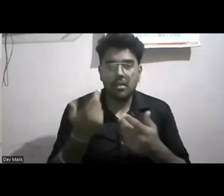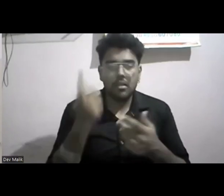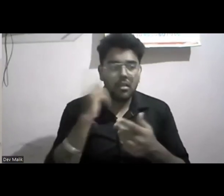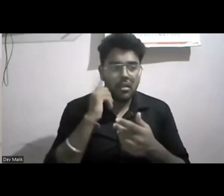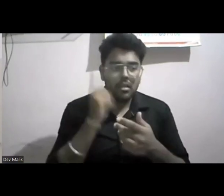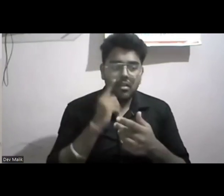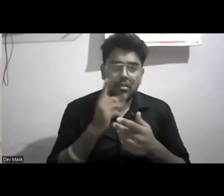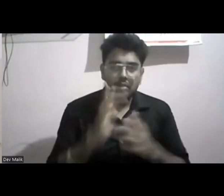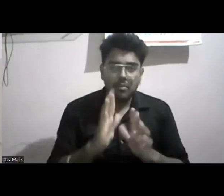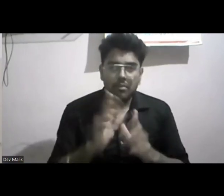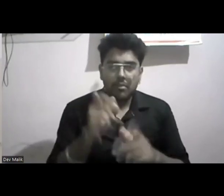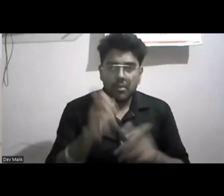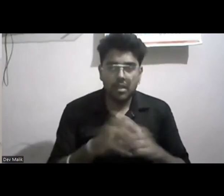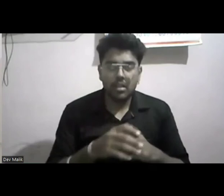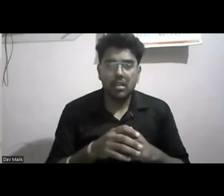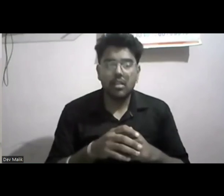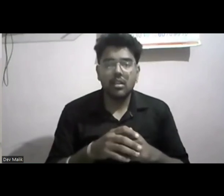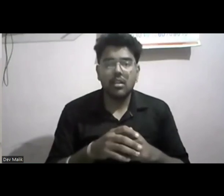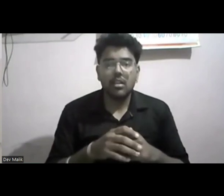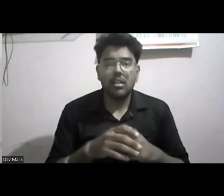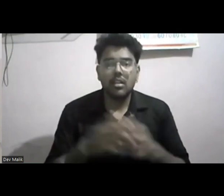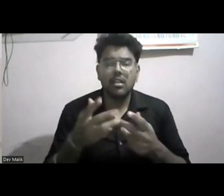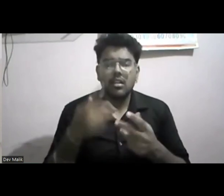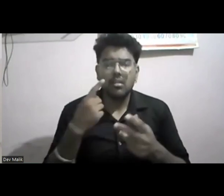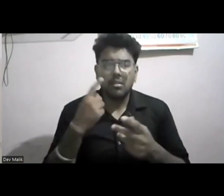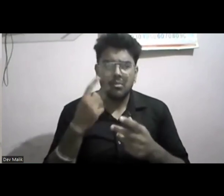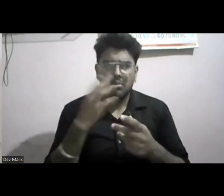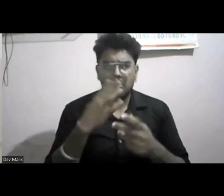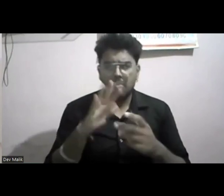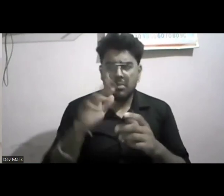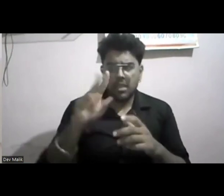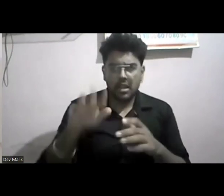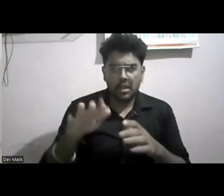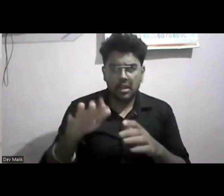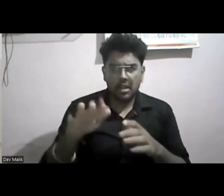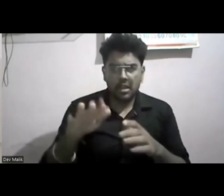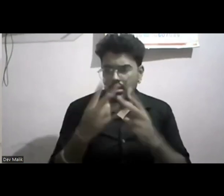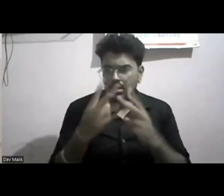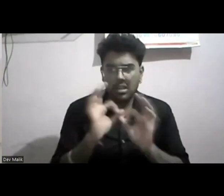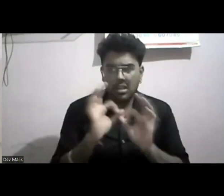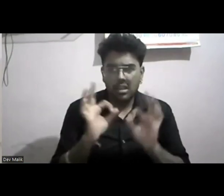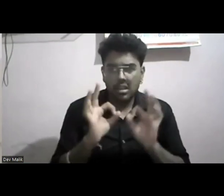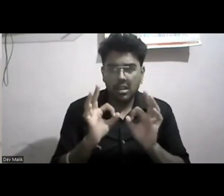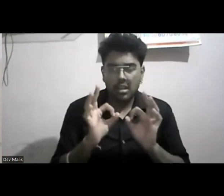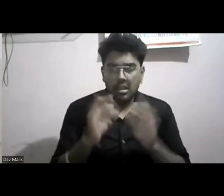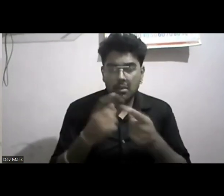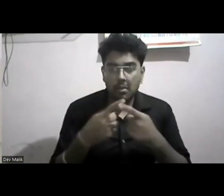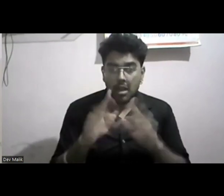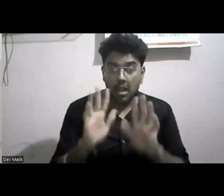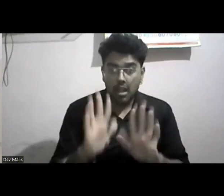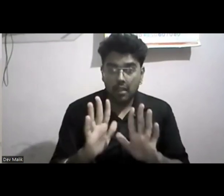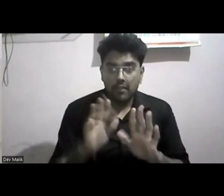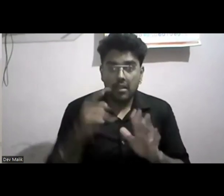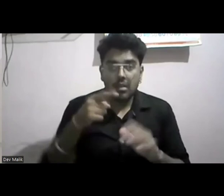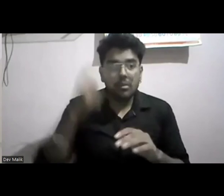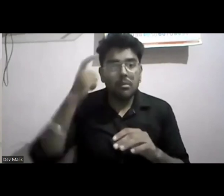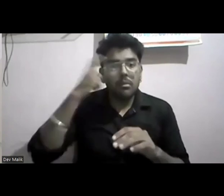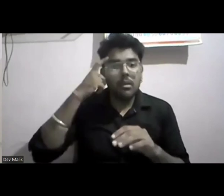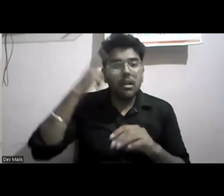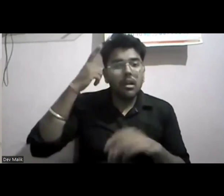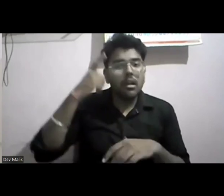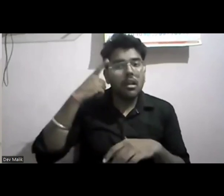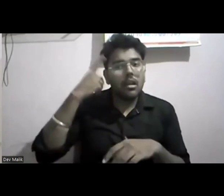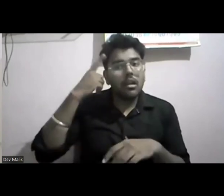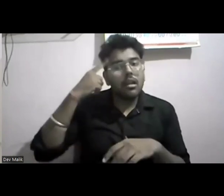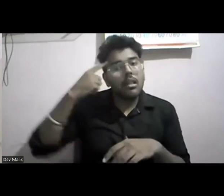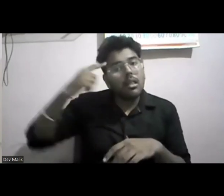friends, they say you are not looking blind, so there's something which is ingrained in their minds that